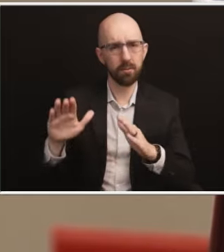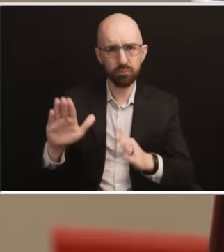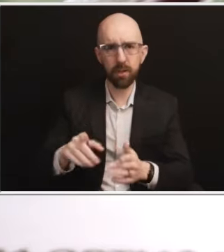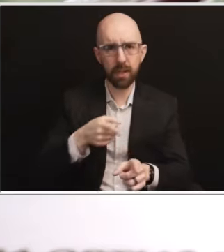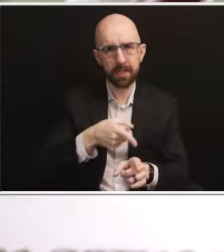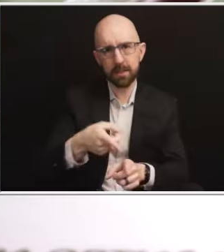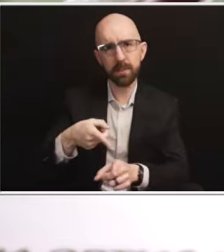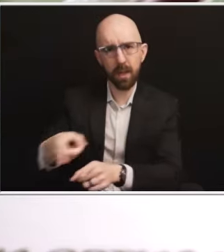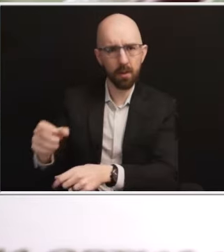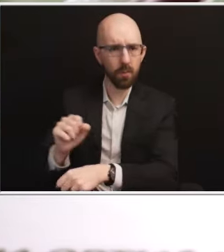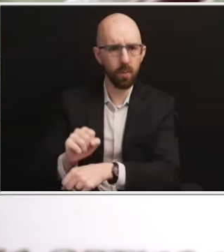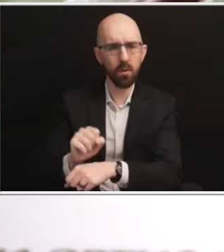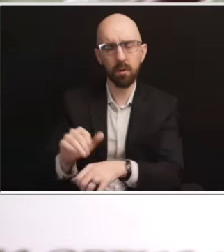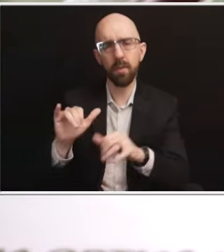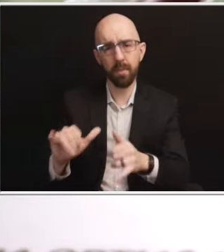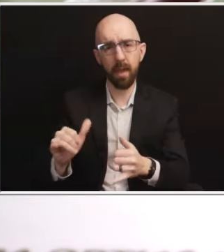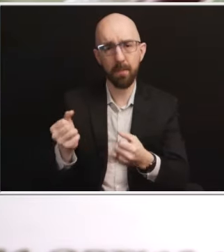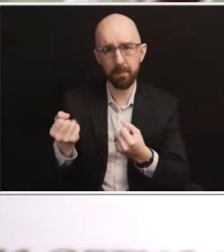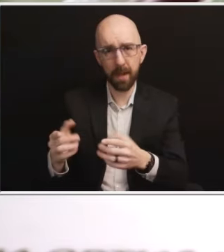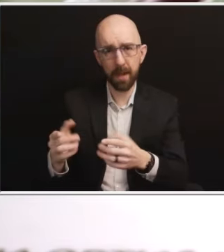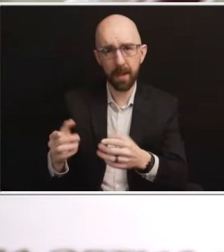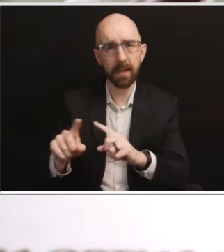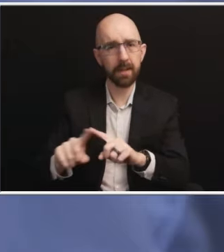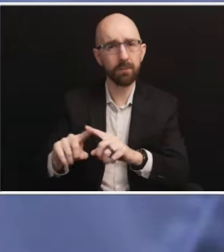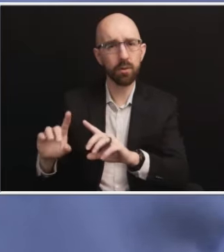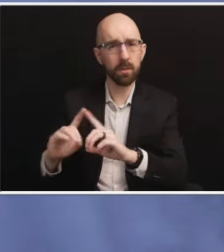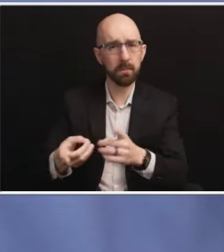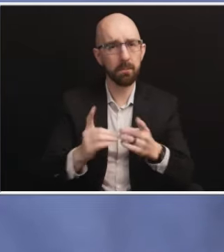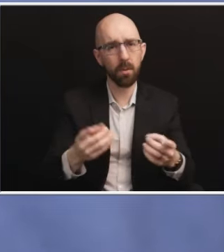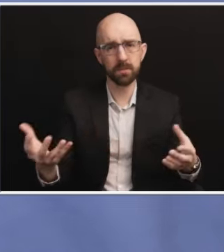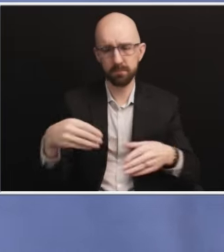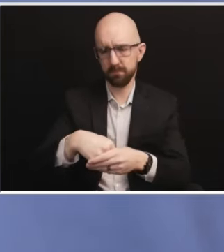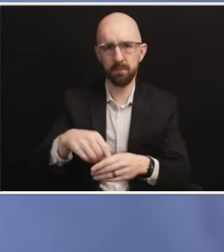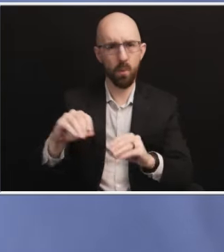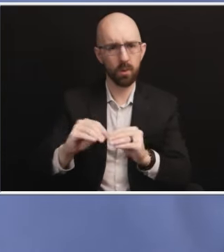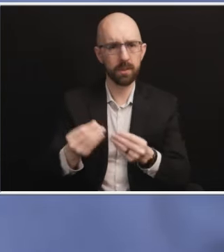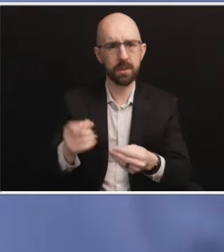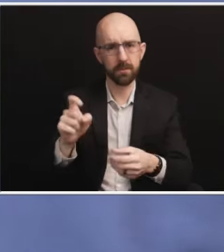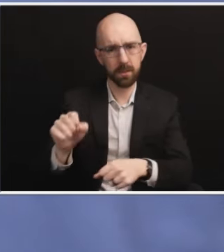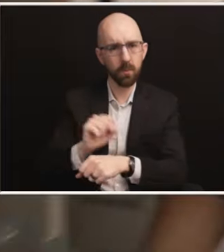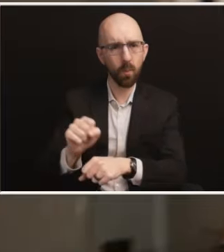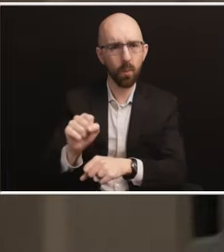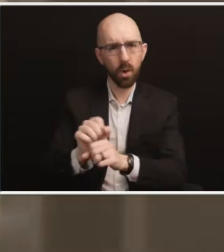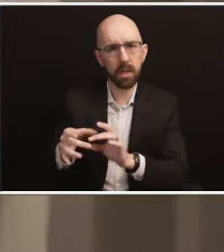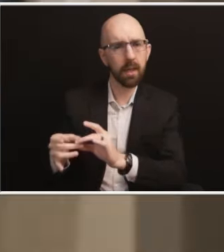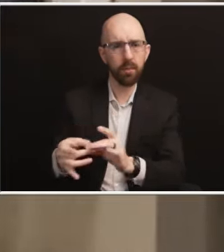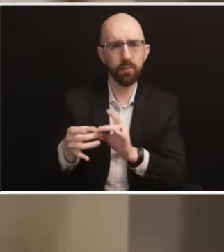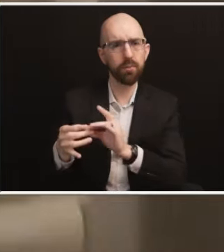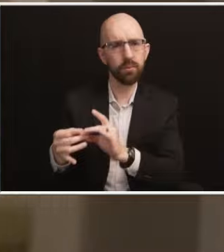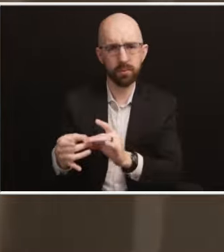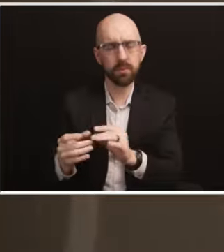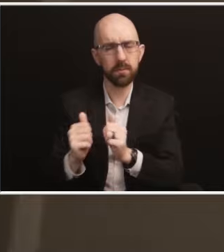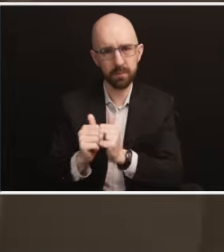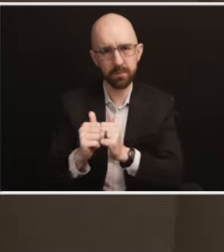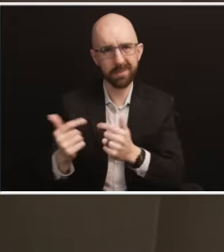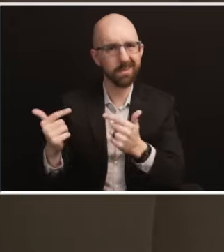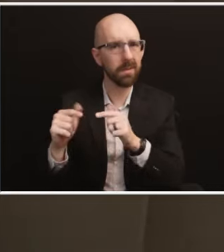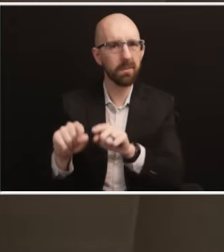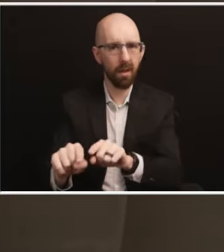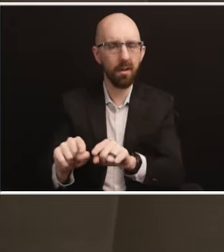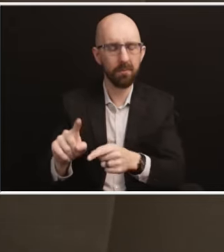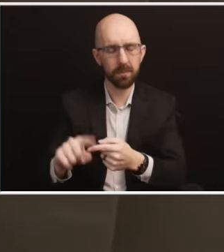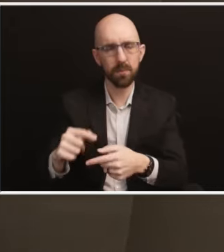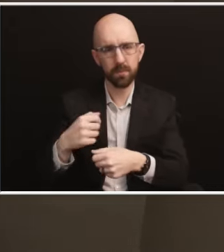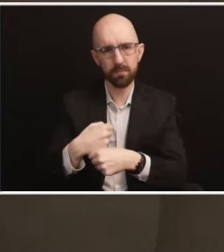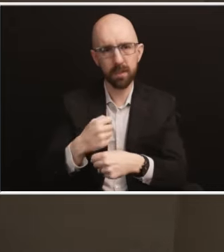work that many different departments within this organization have to be working together in tandem in order to be able to